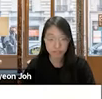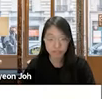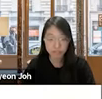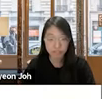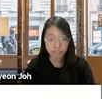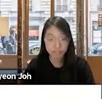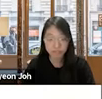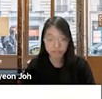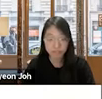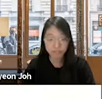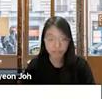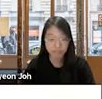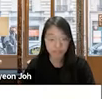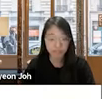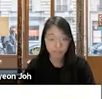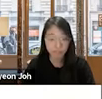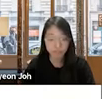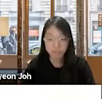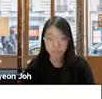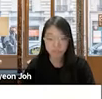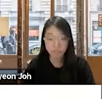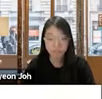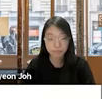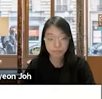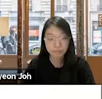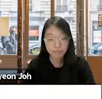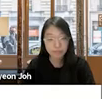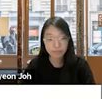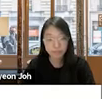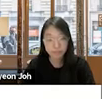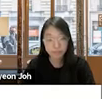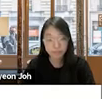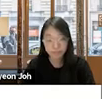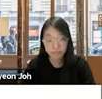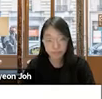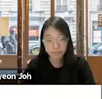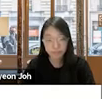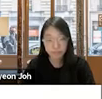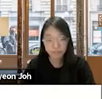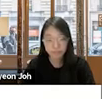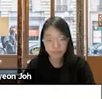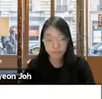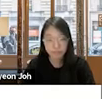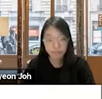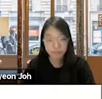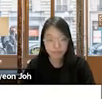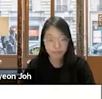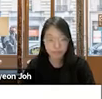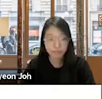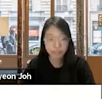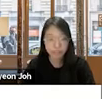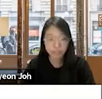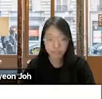to minimize the effect of physical bezels. From task one, we had several